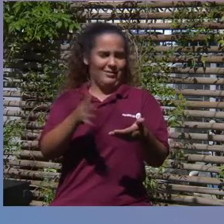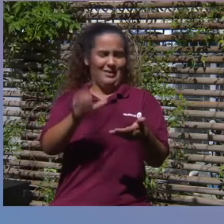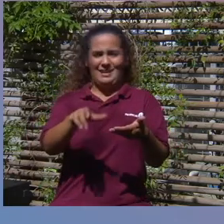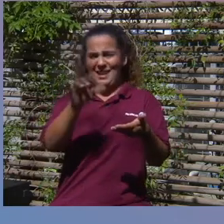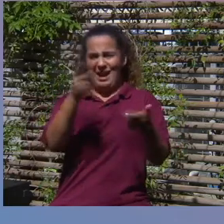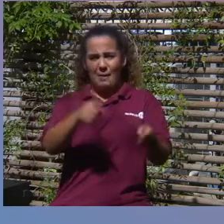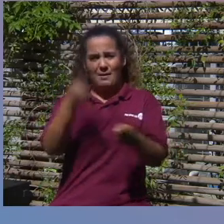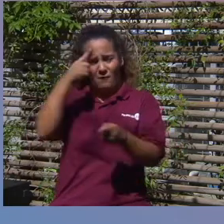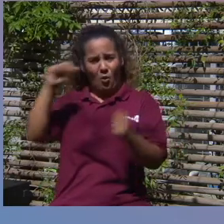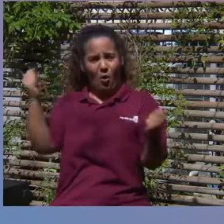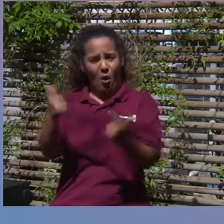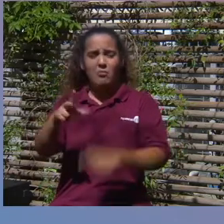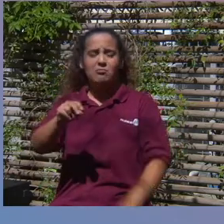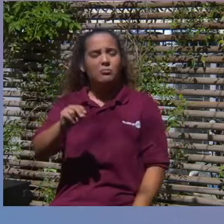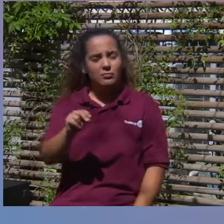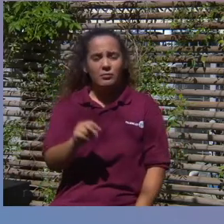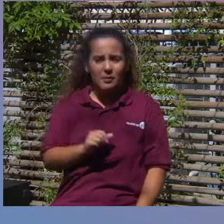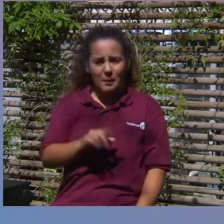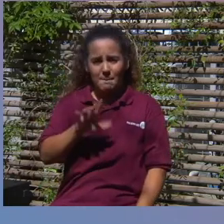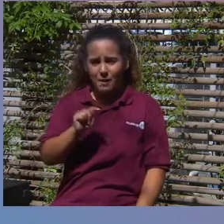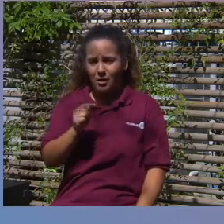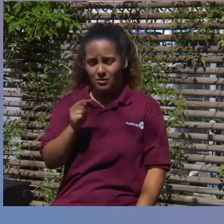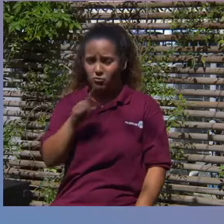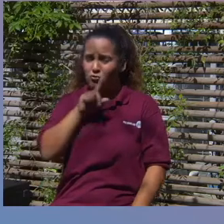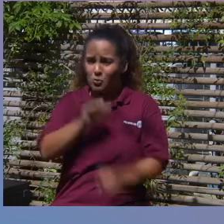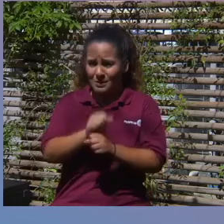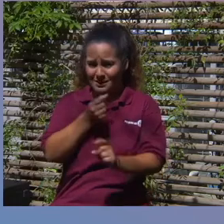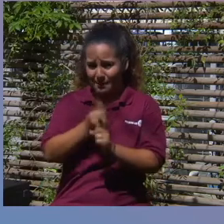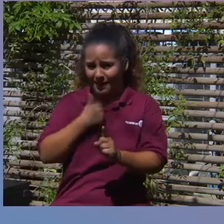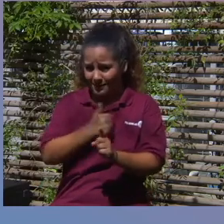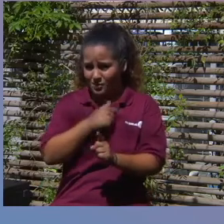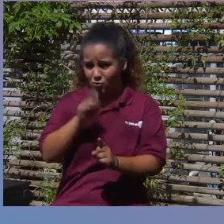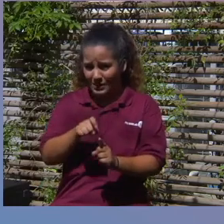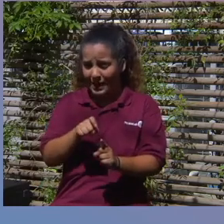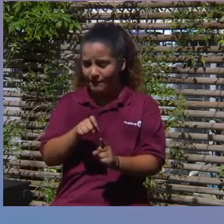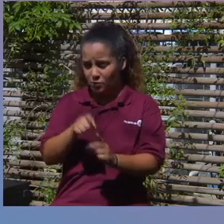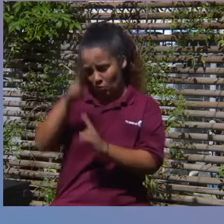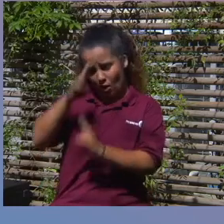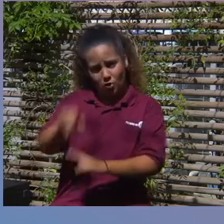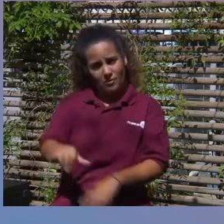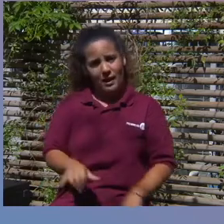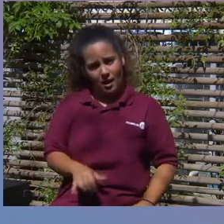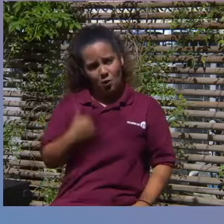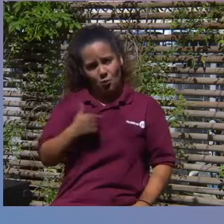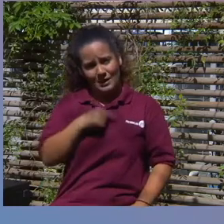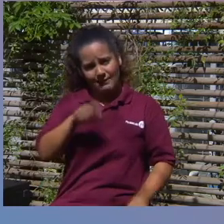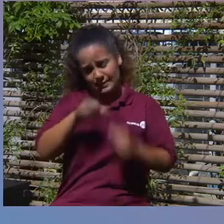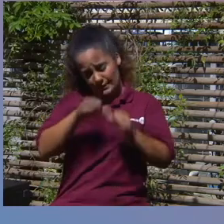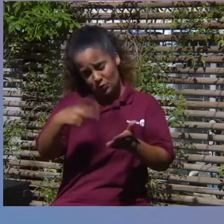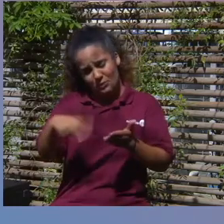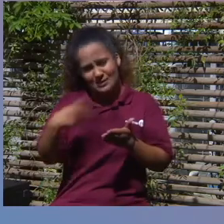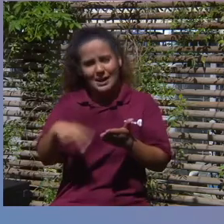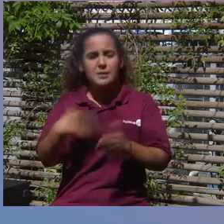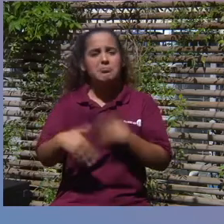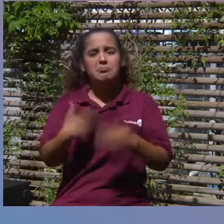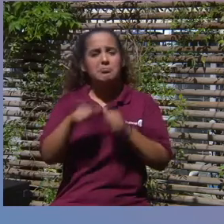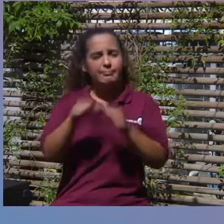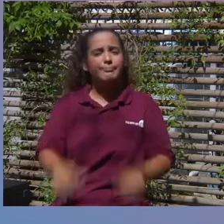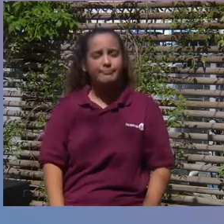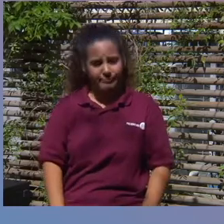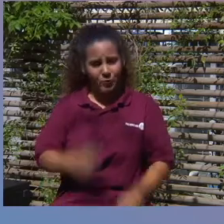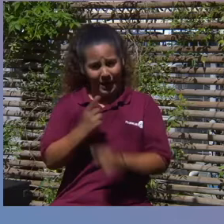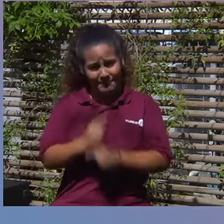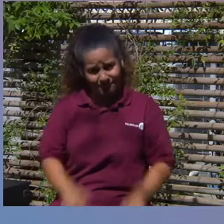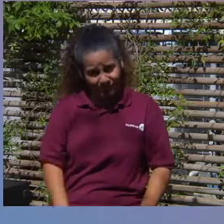Those are things that deeply impact us, and where do we have space to honor that and also continue to dance and move through the moment? Yeah.